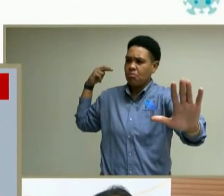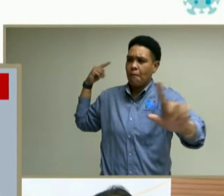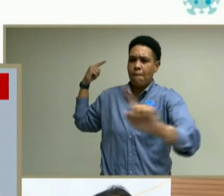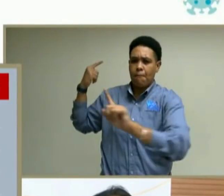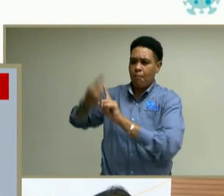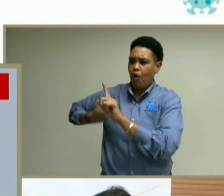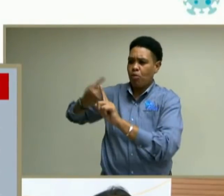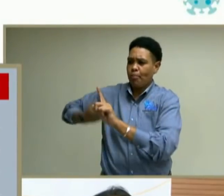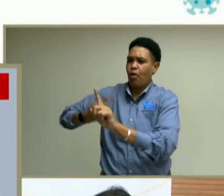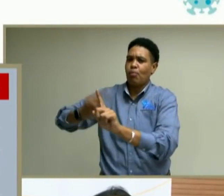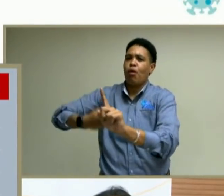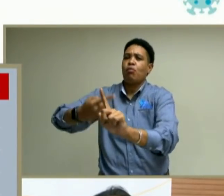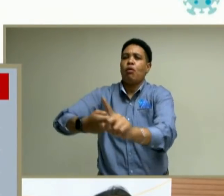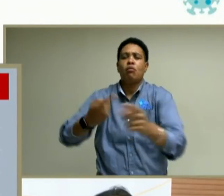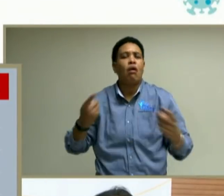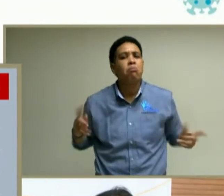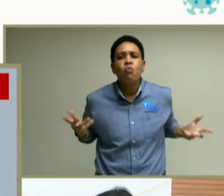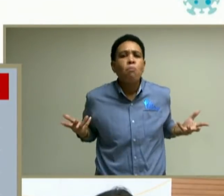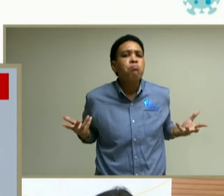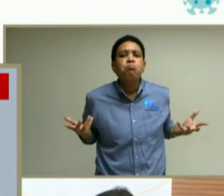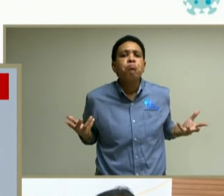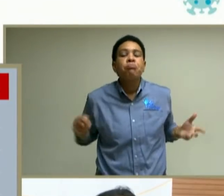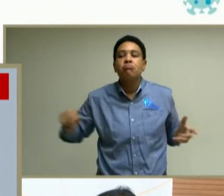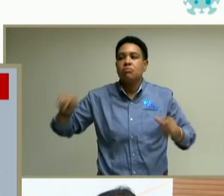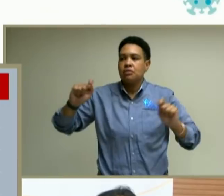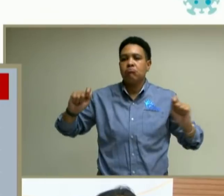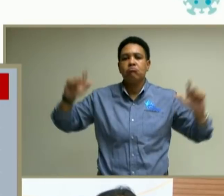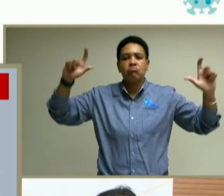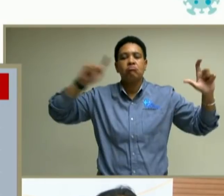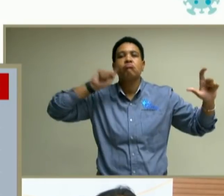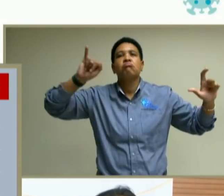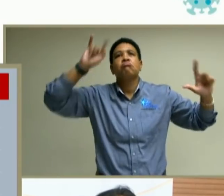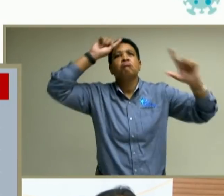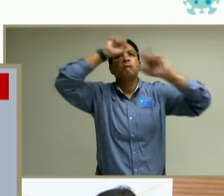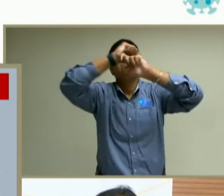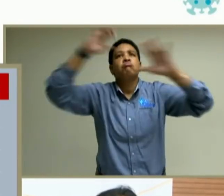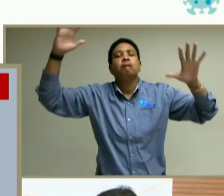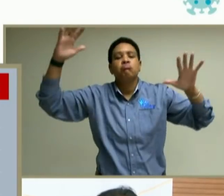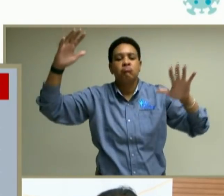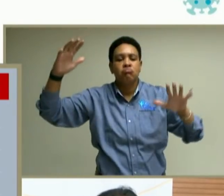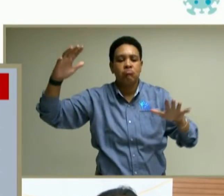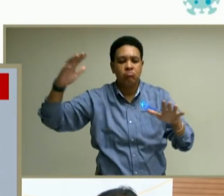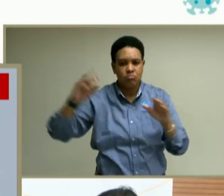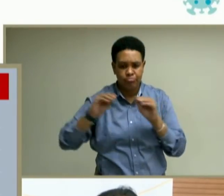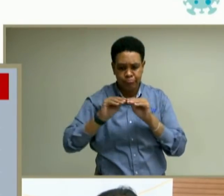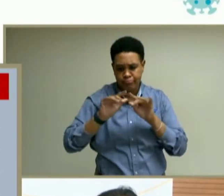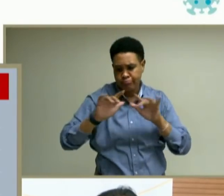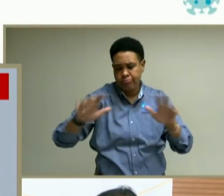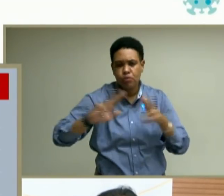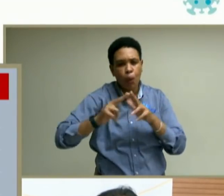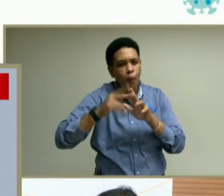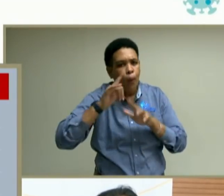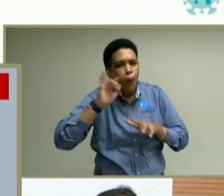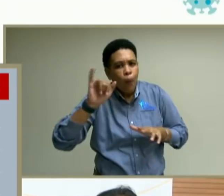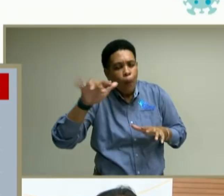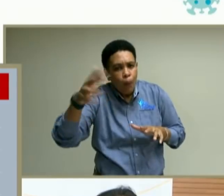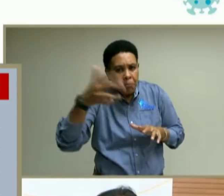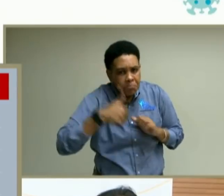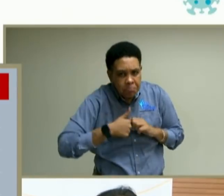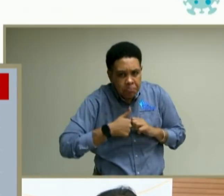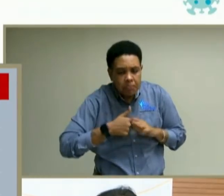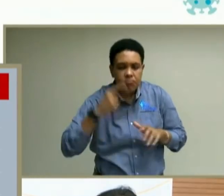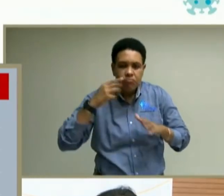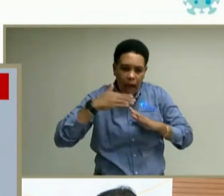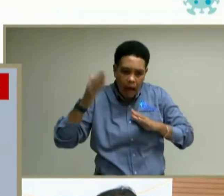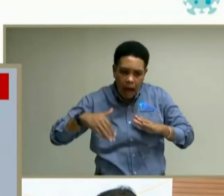months, and this slide gives us a picture of what our reproductive rates have been. At the end of the